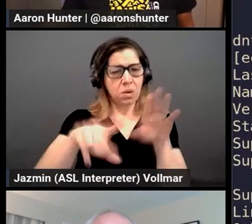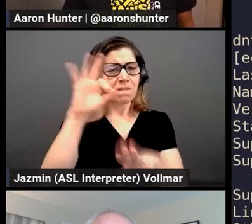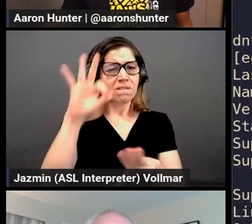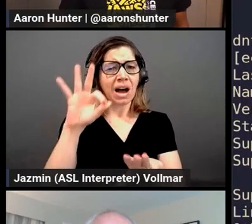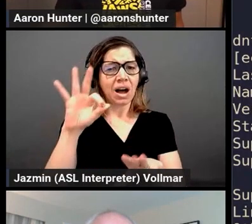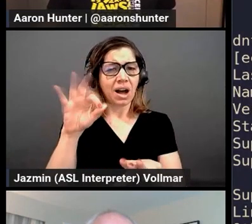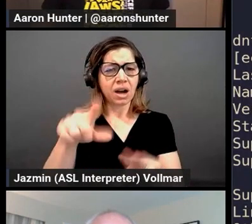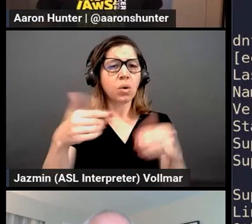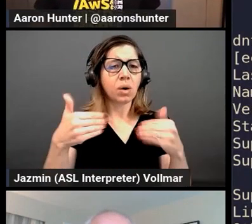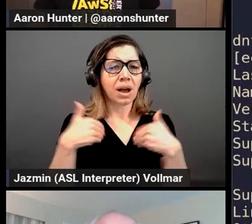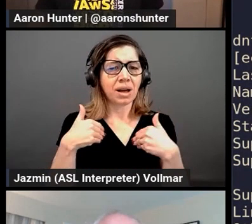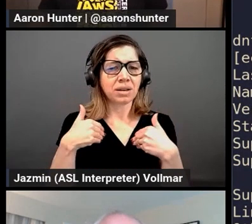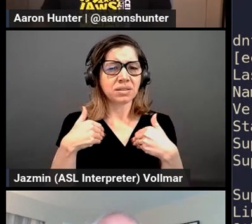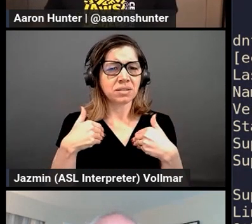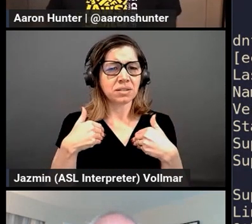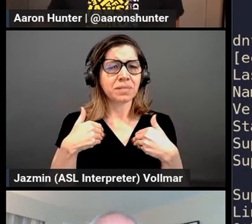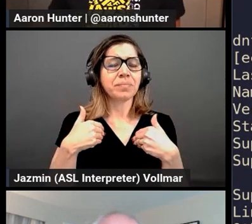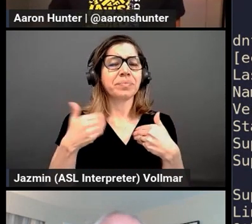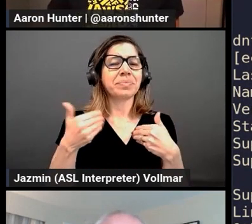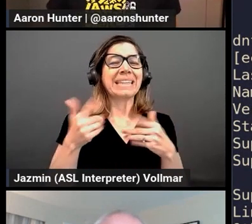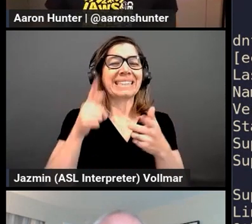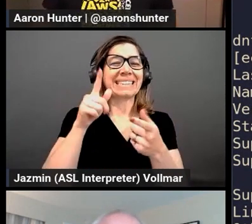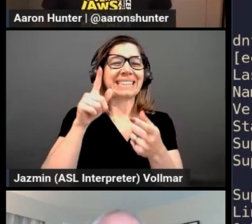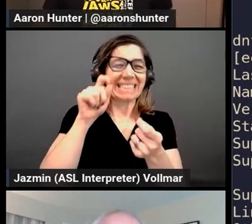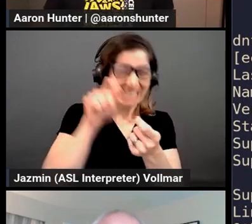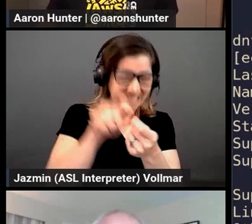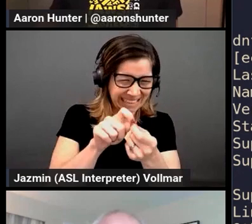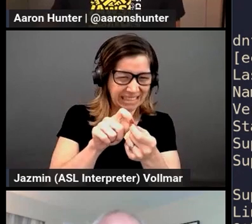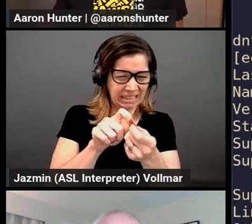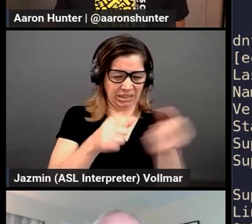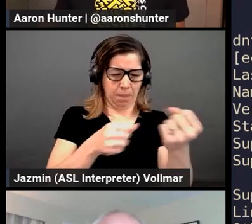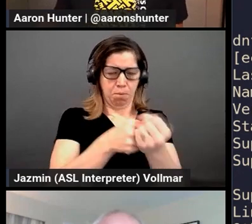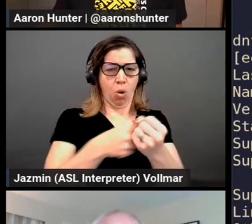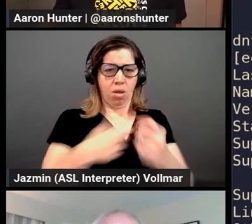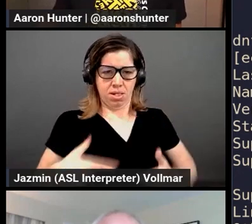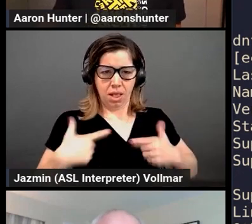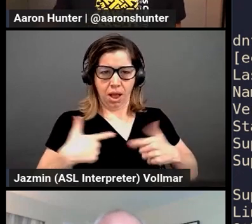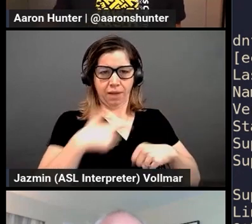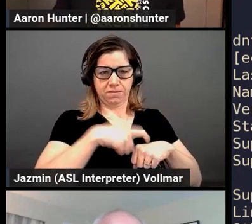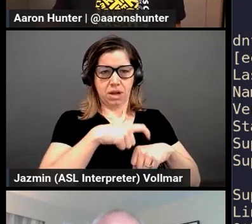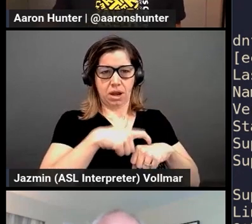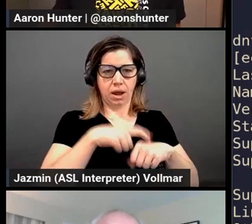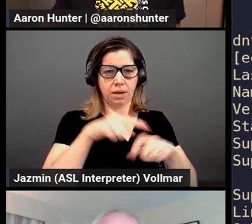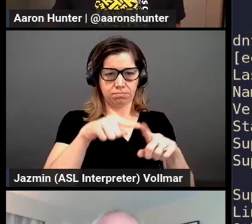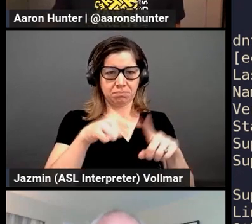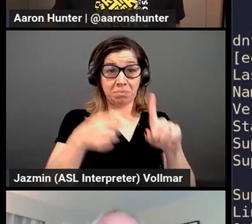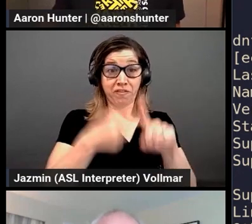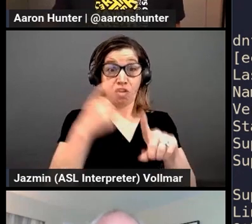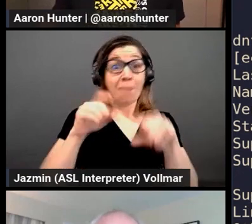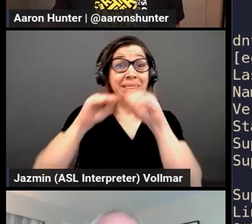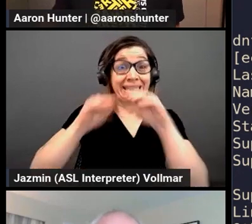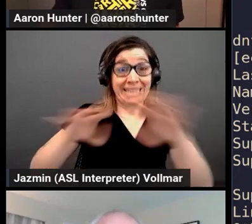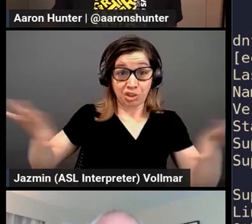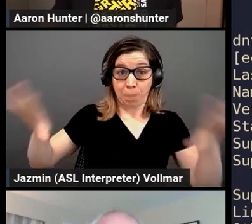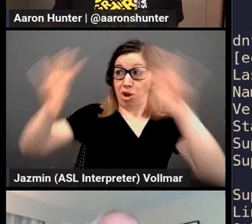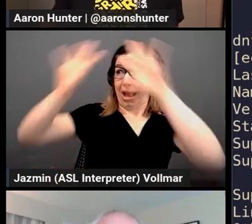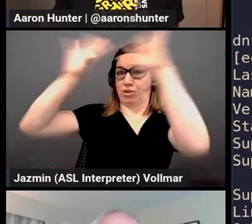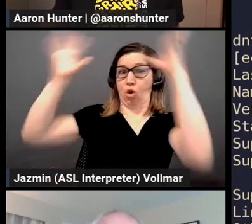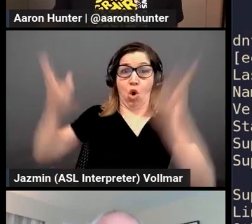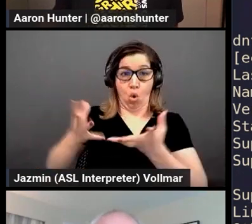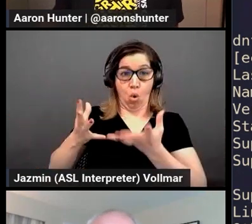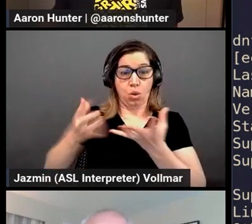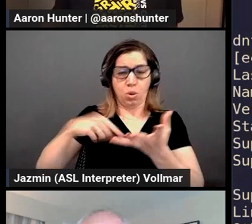a distinct support lifetime from the distribution as a whole. We track